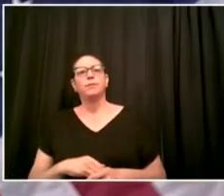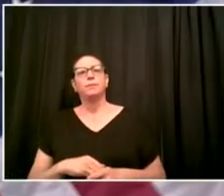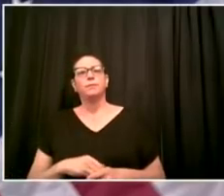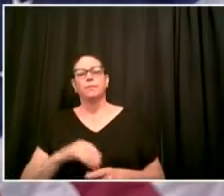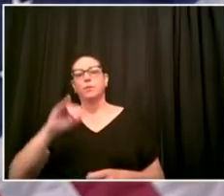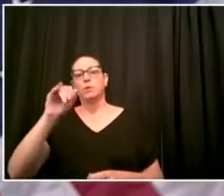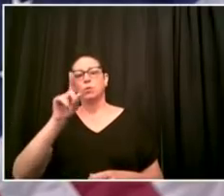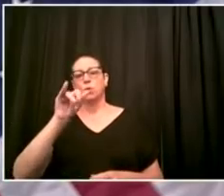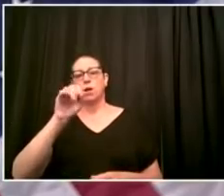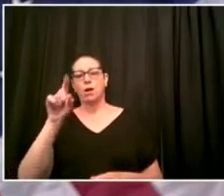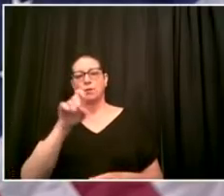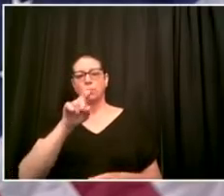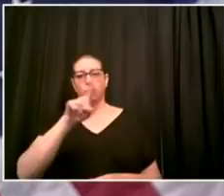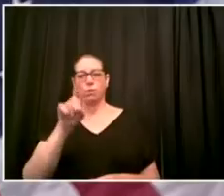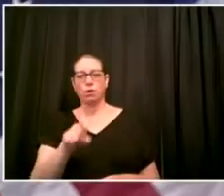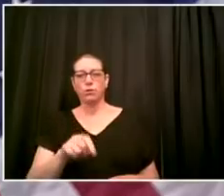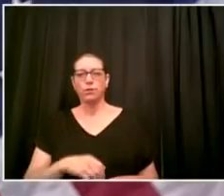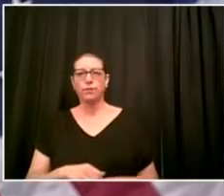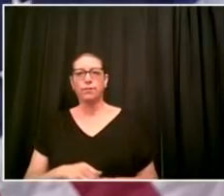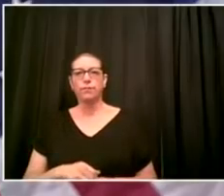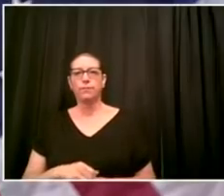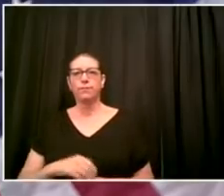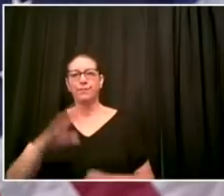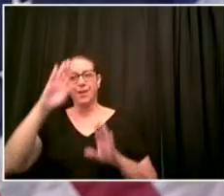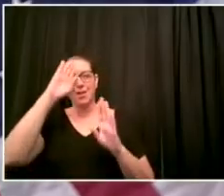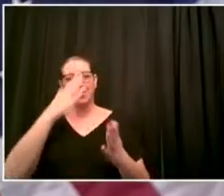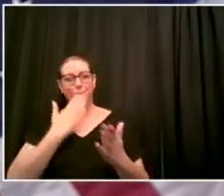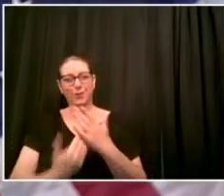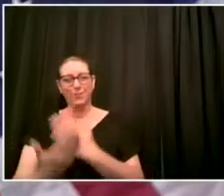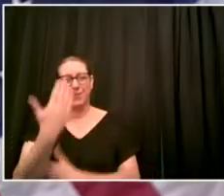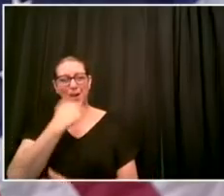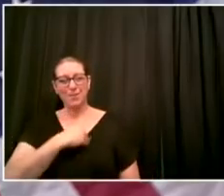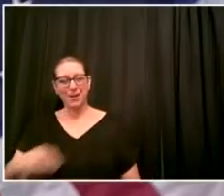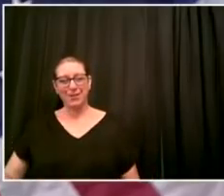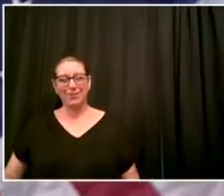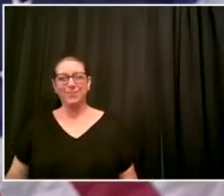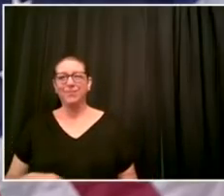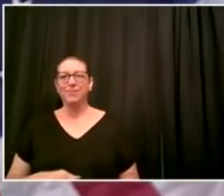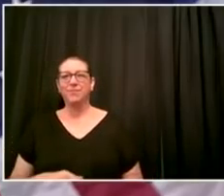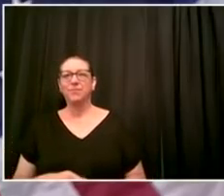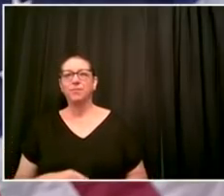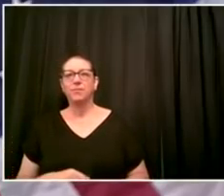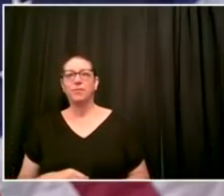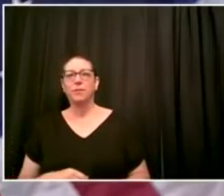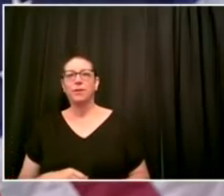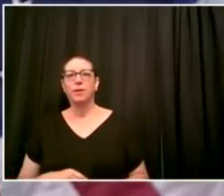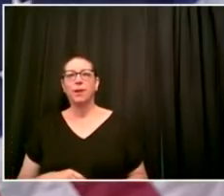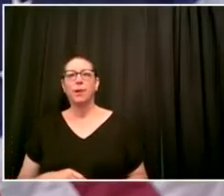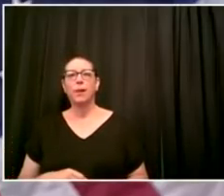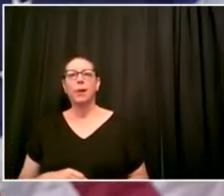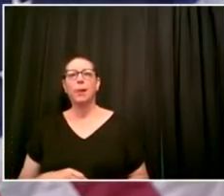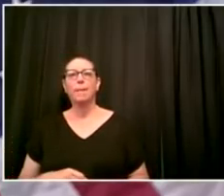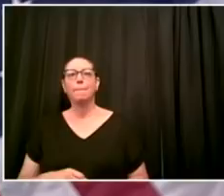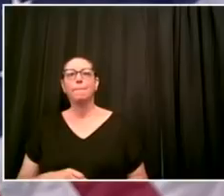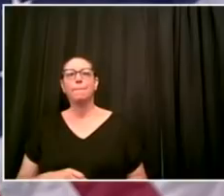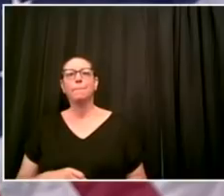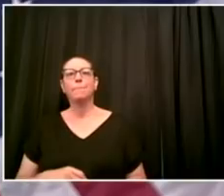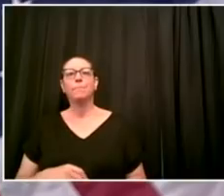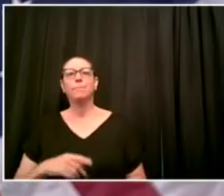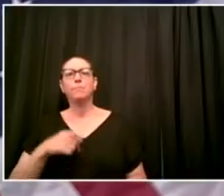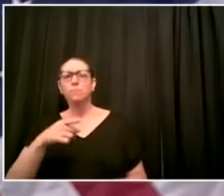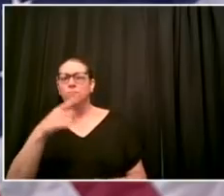Hey, good morning, Mr. Mayor and everyone on the call. Mr. Mayor, I'd just like for you to talk us through